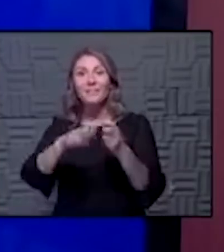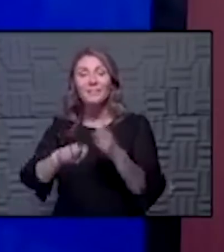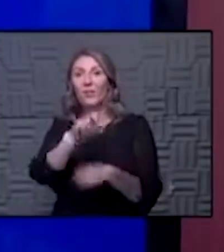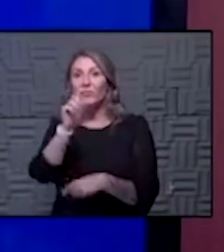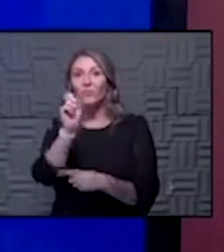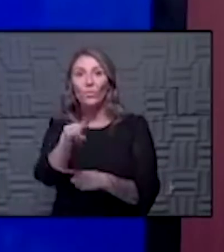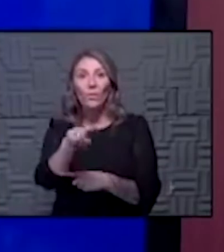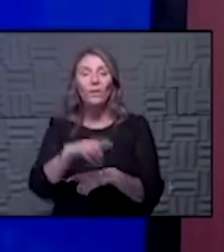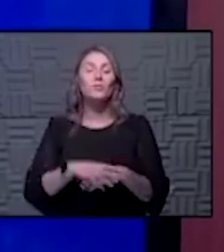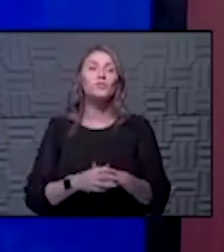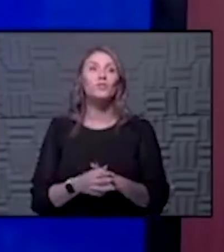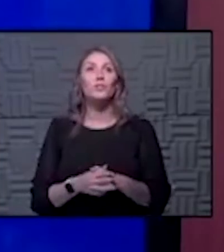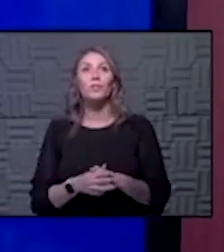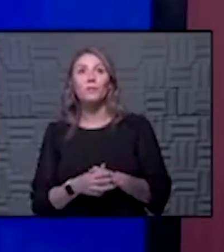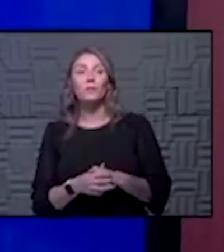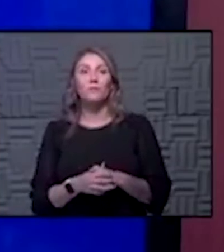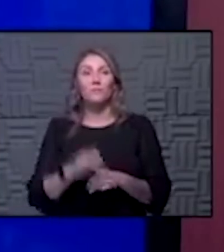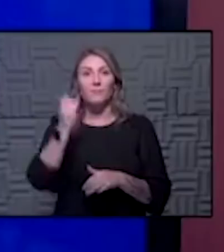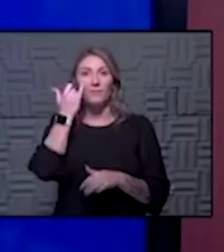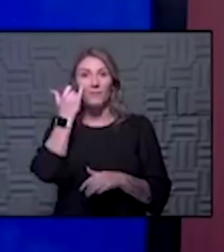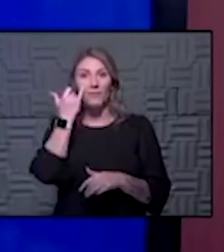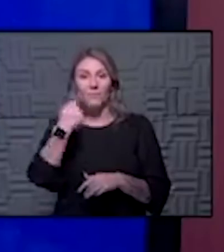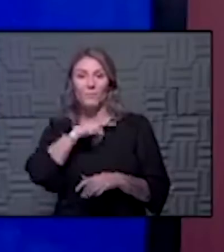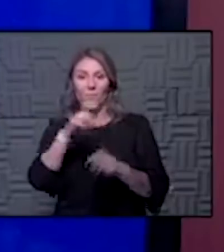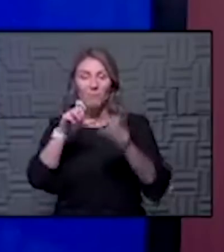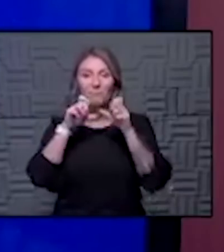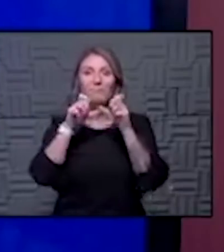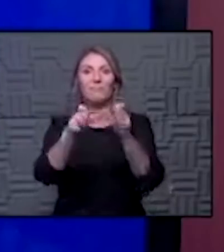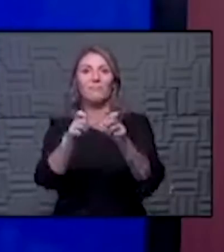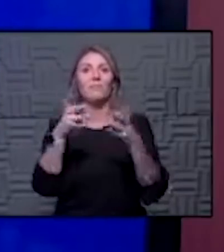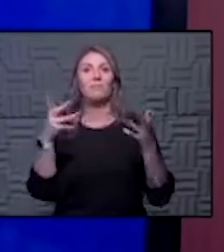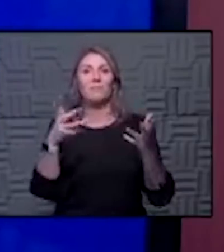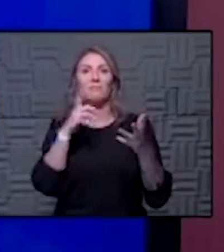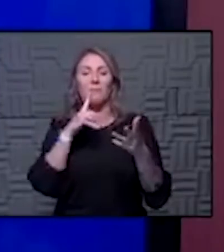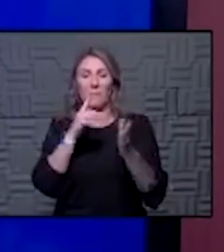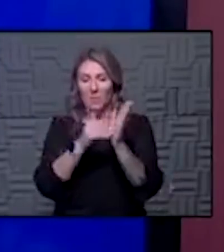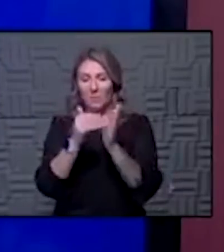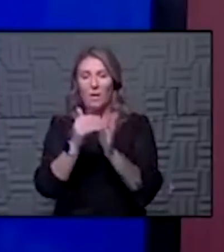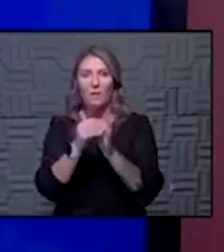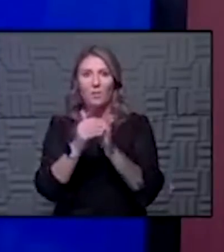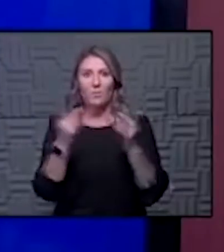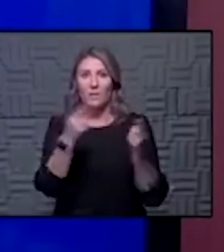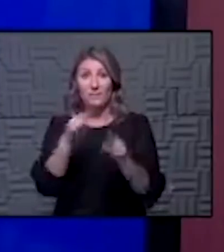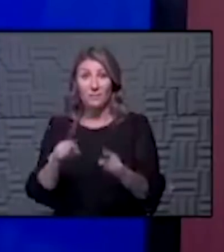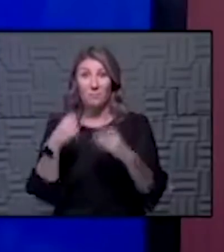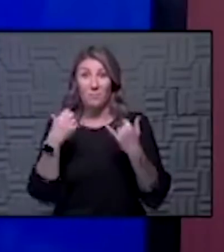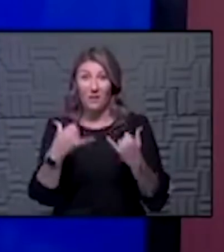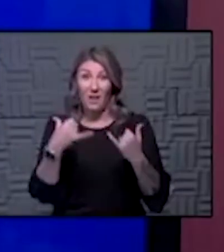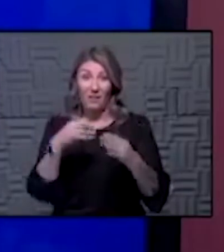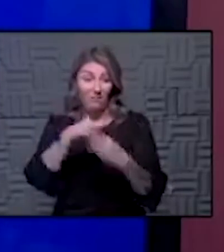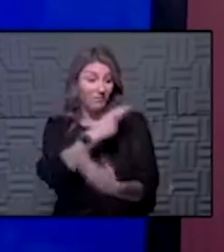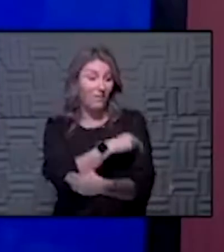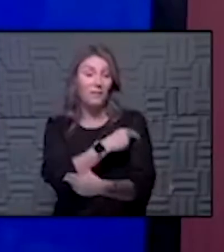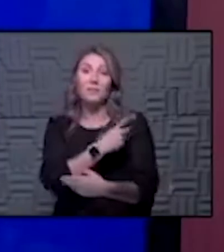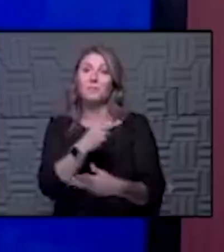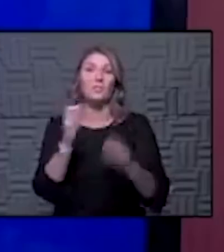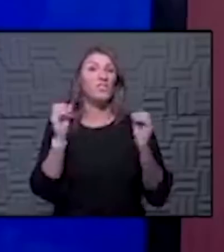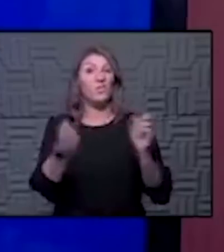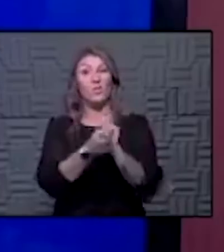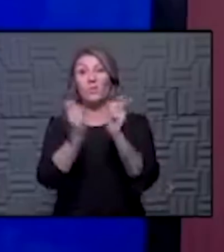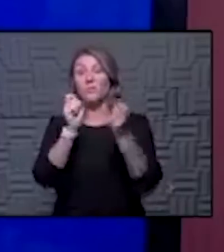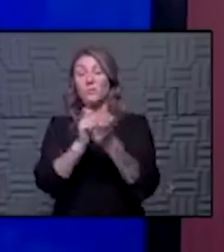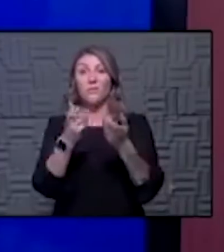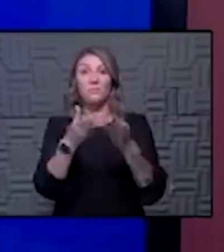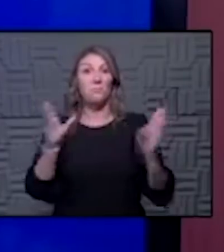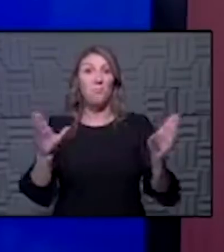think if we continue to see the pattern of infections and hospitalizations that we're on, and there really is no meaningful change in